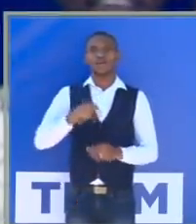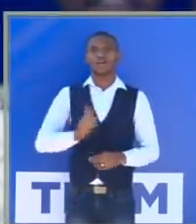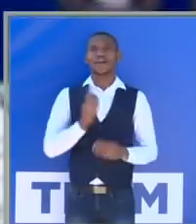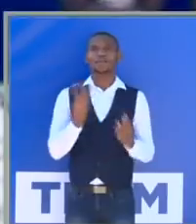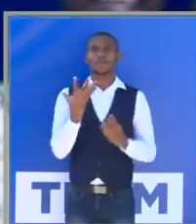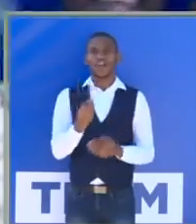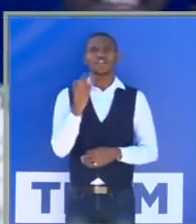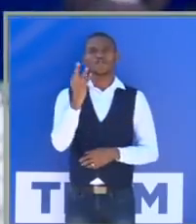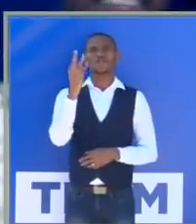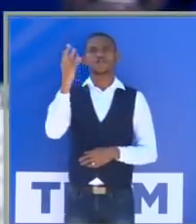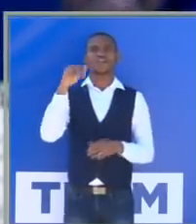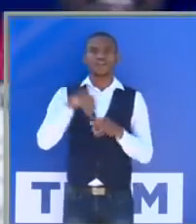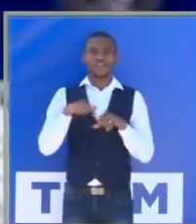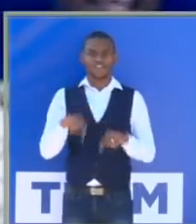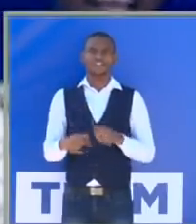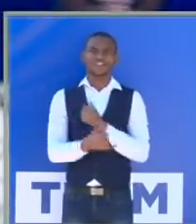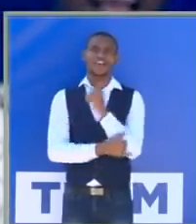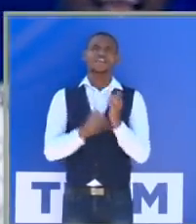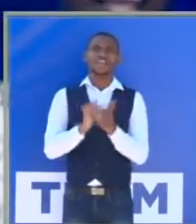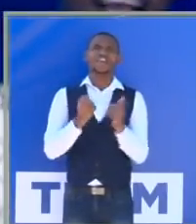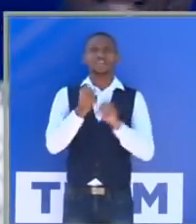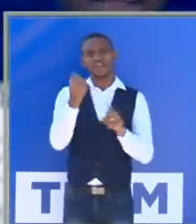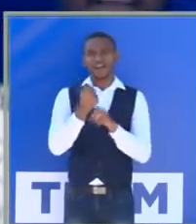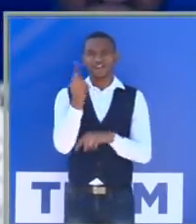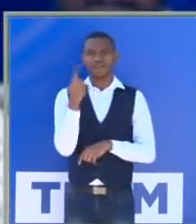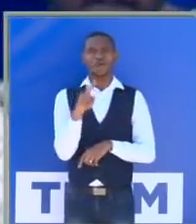have a future in this country that they can fight for.